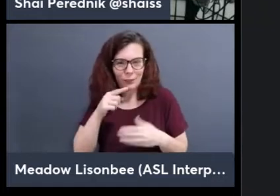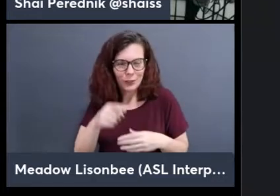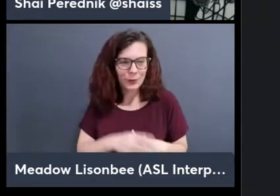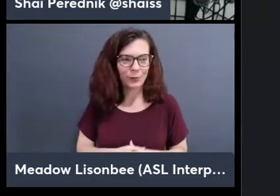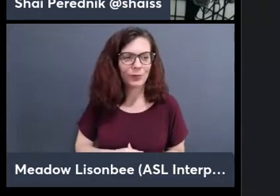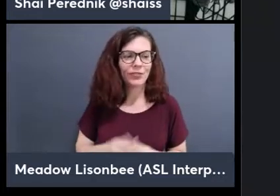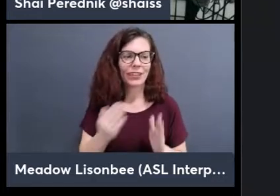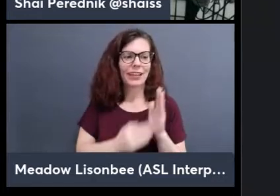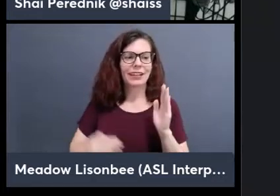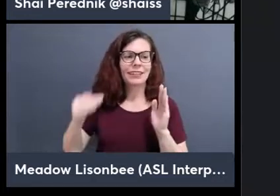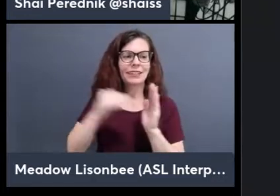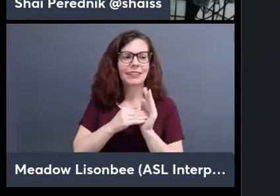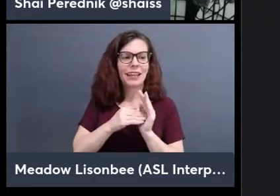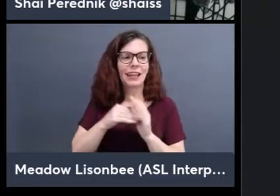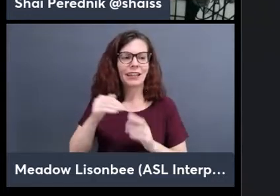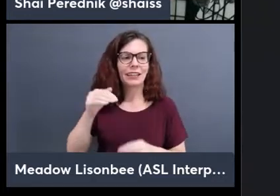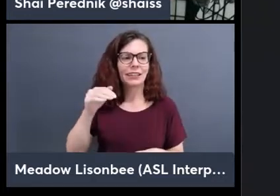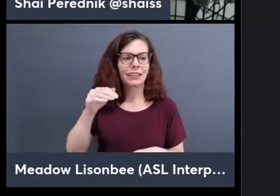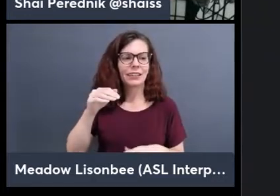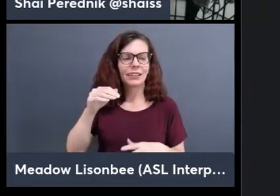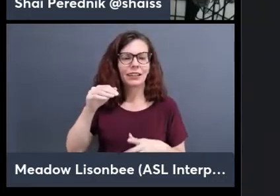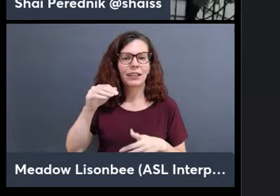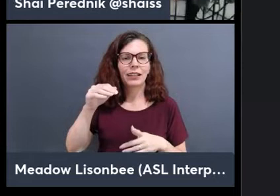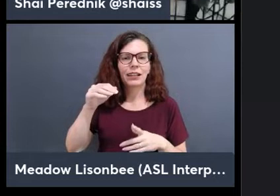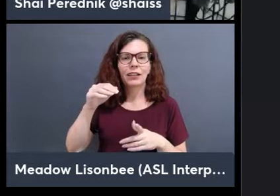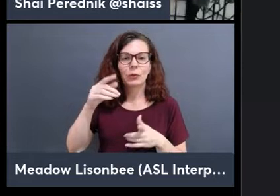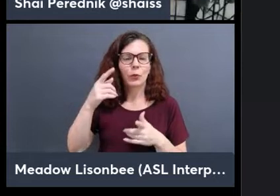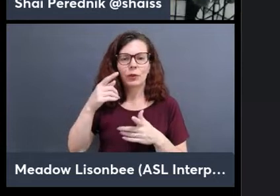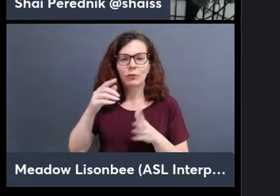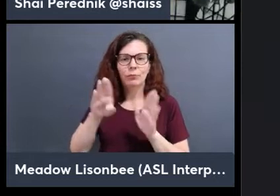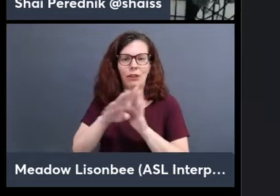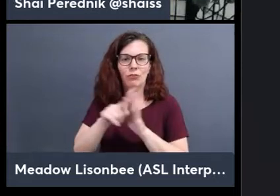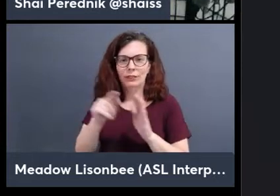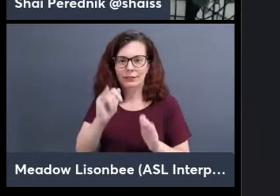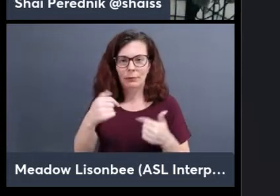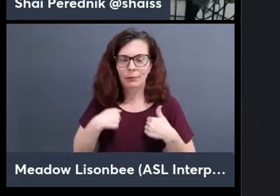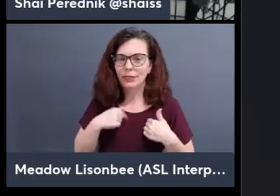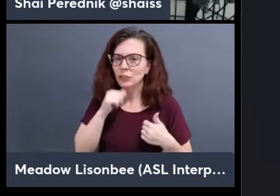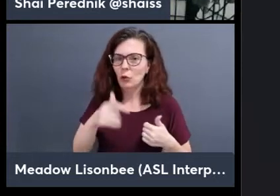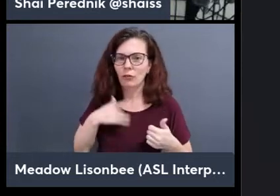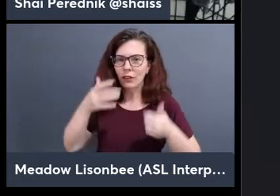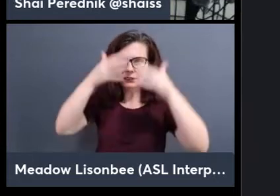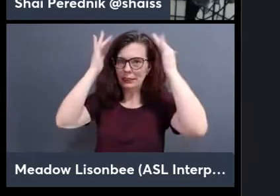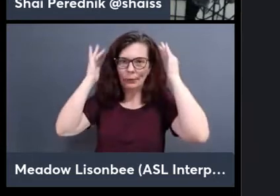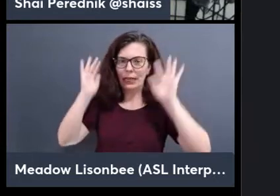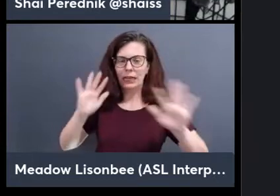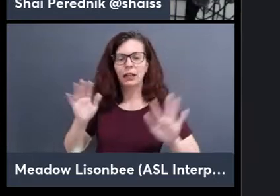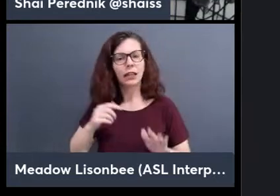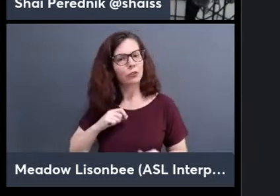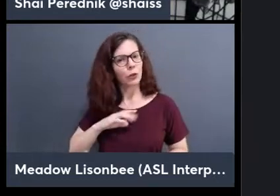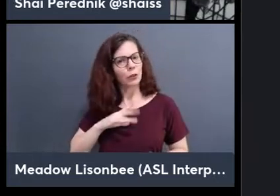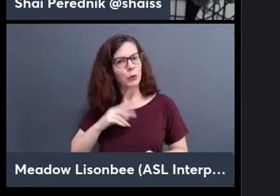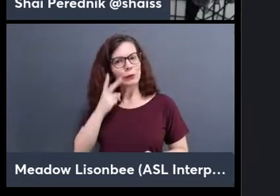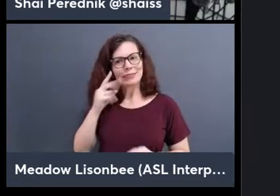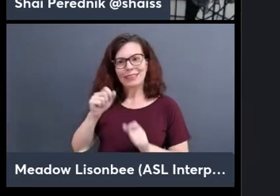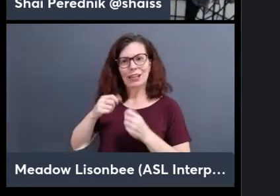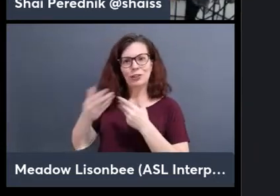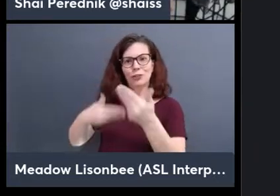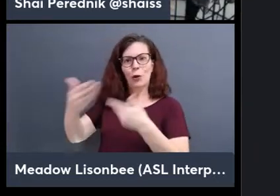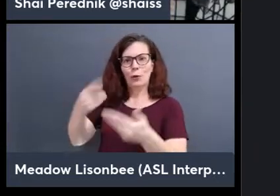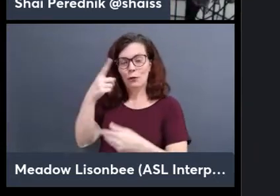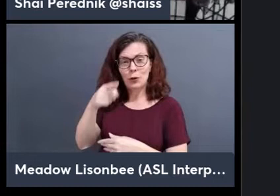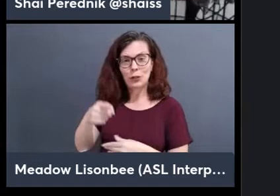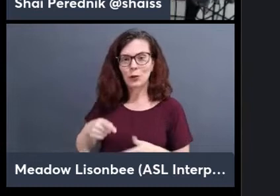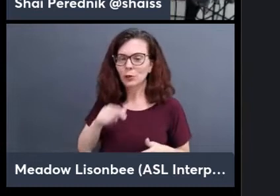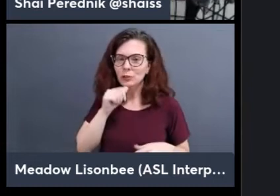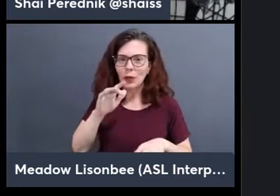that's why I say if you come from a background like myself, don't be intimidated. It's actually pretty cool when you see this stuff being rolled out for you, and you don't have to click